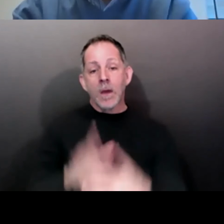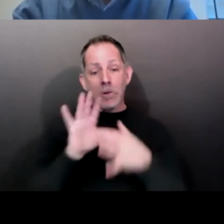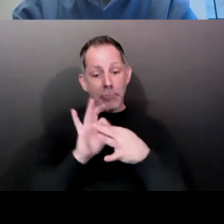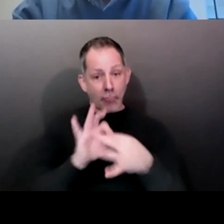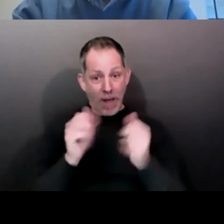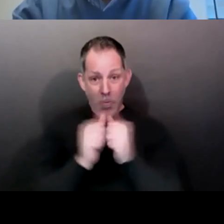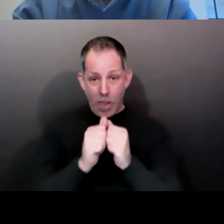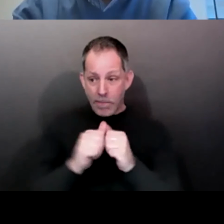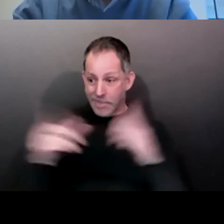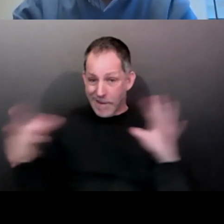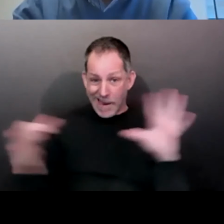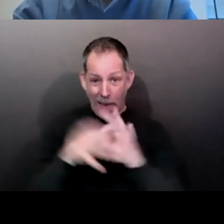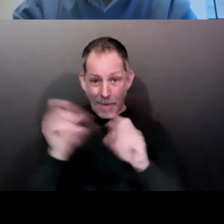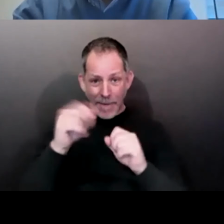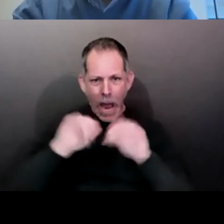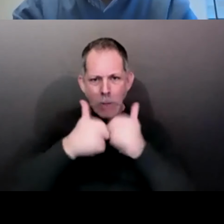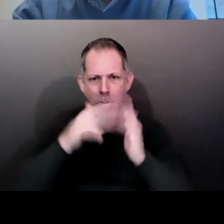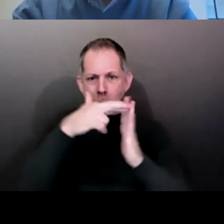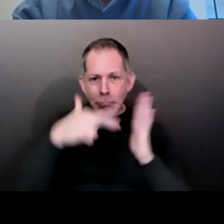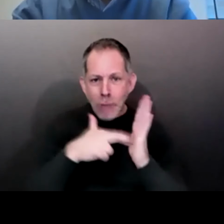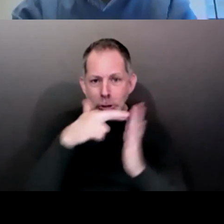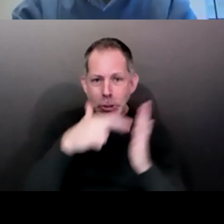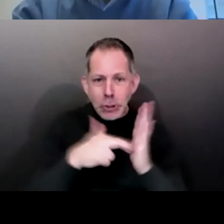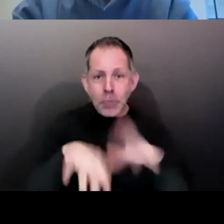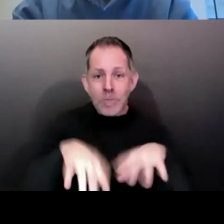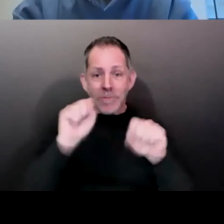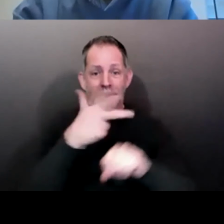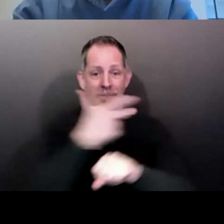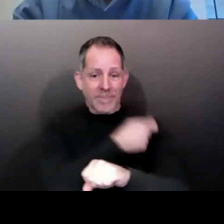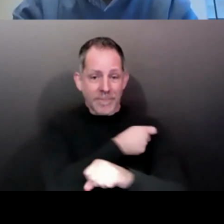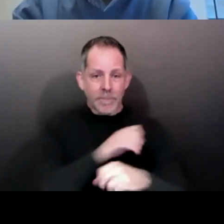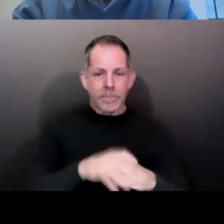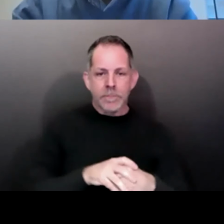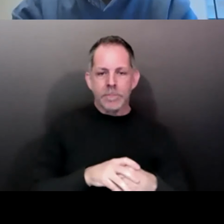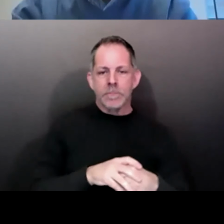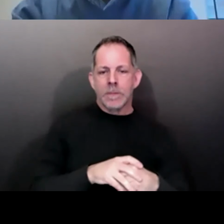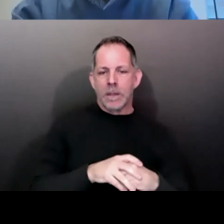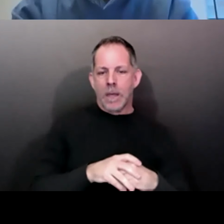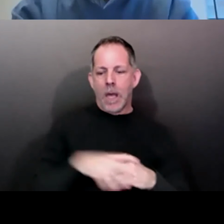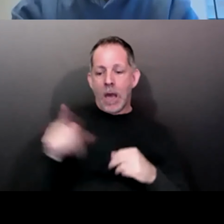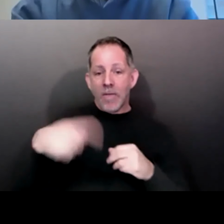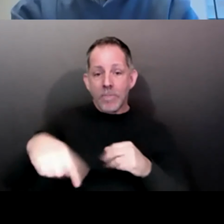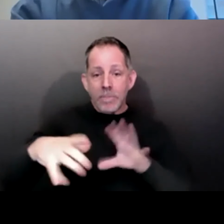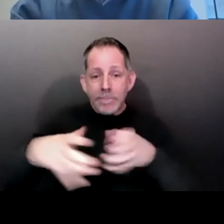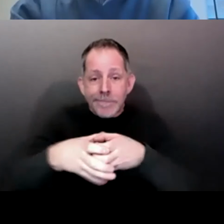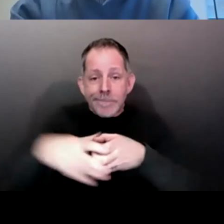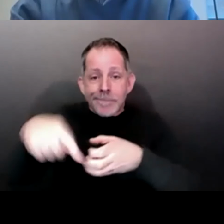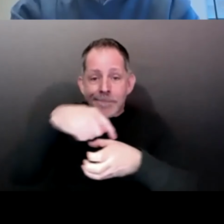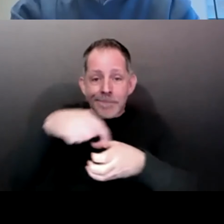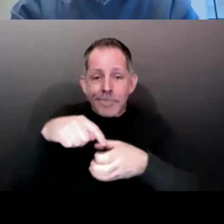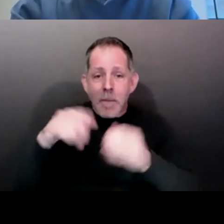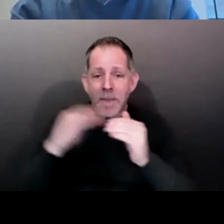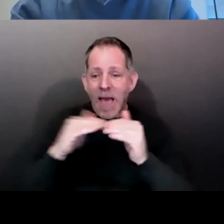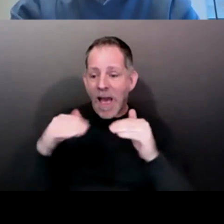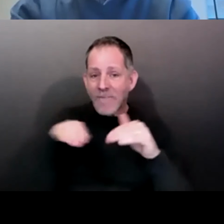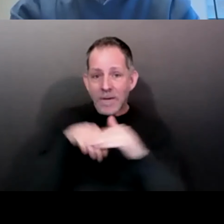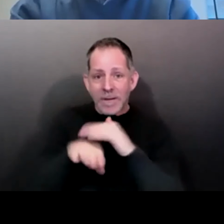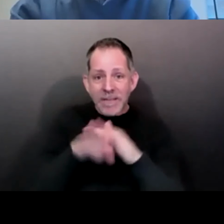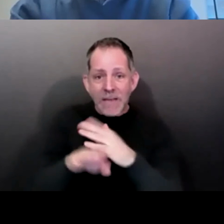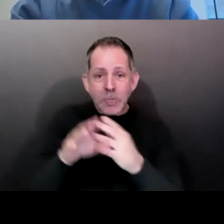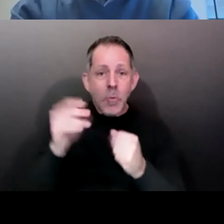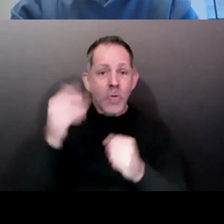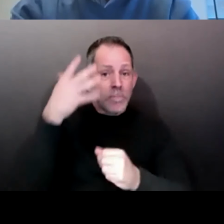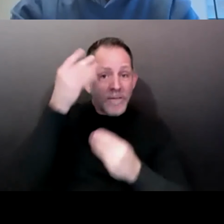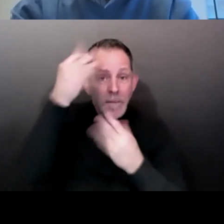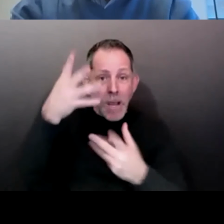closed link, so that marginalized communities were able to have equitable access to that vaccine. There were about 1,700 folks that day